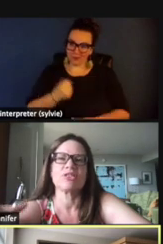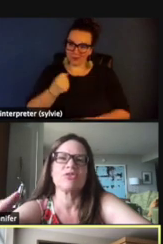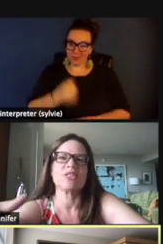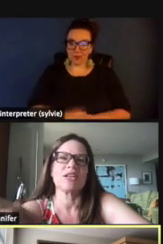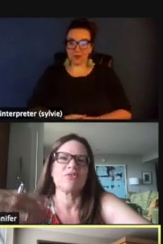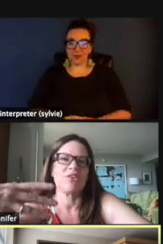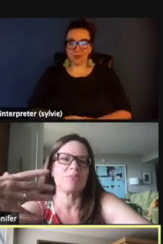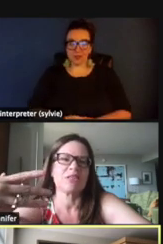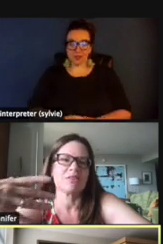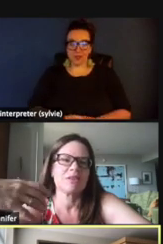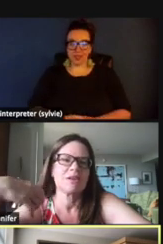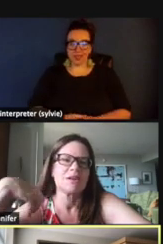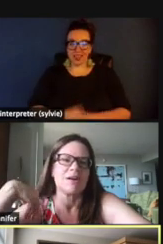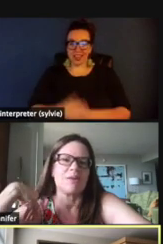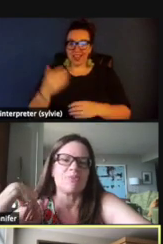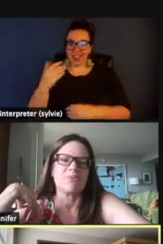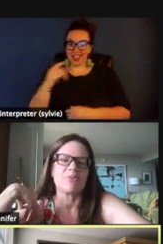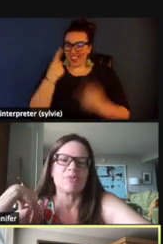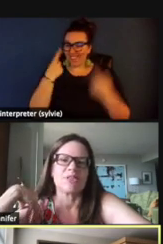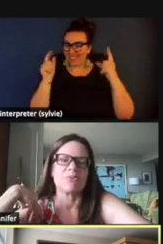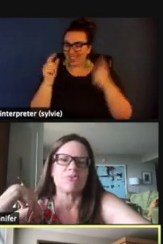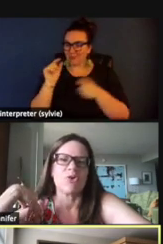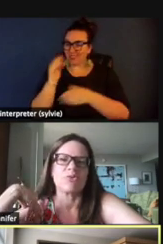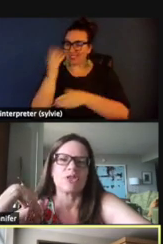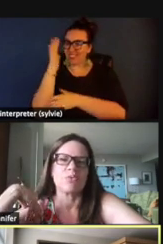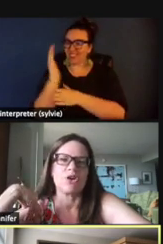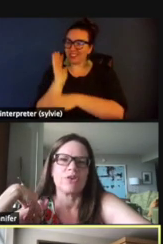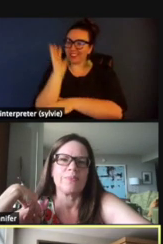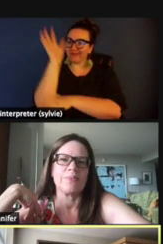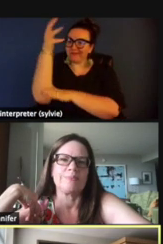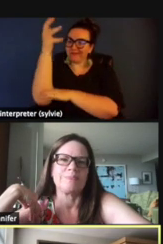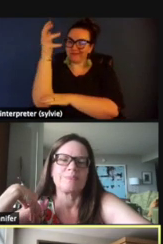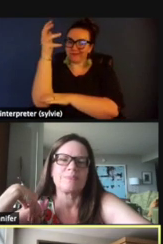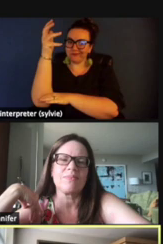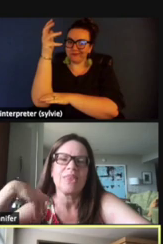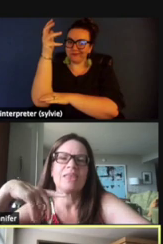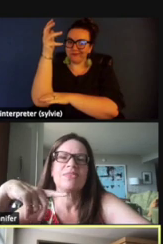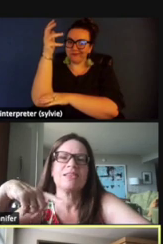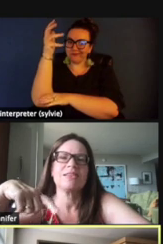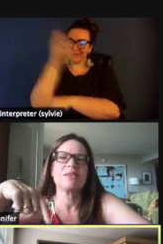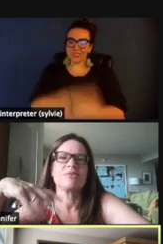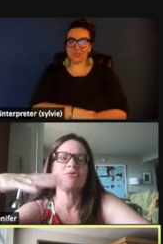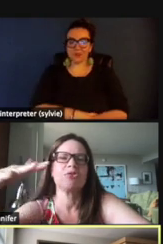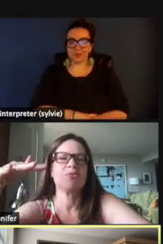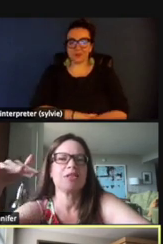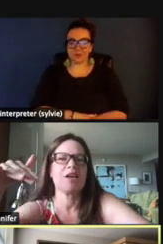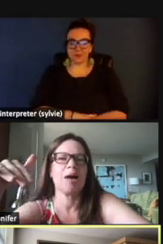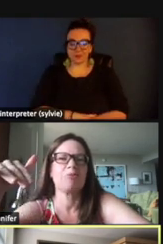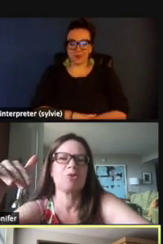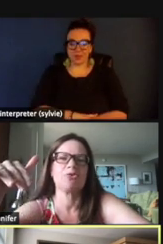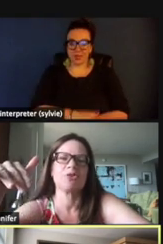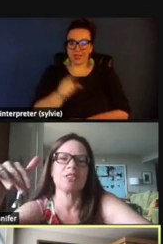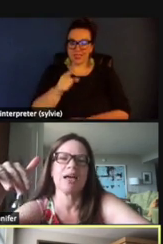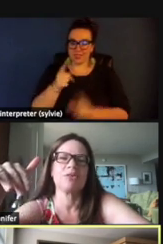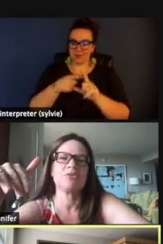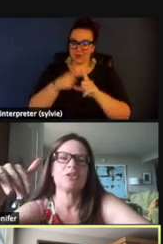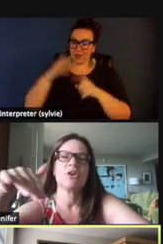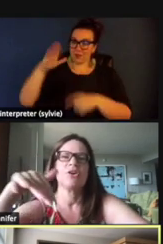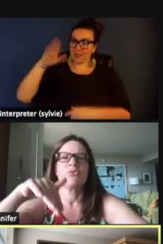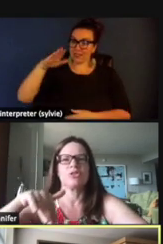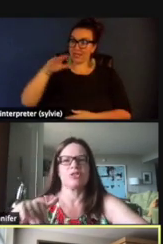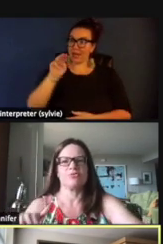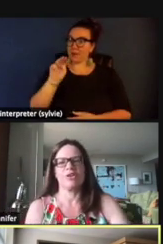there's this tree's kind of famous, just grows in the water. This is a view from the top of Milford